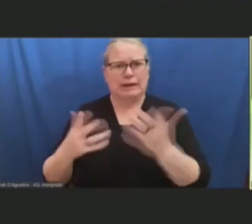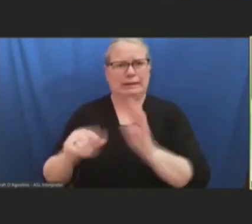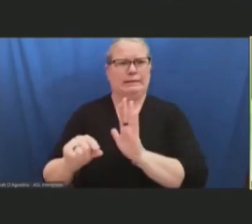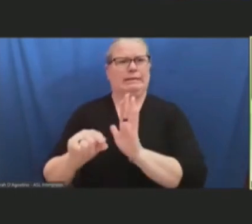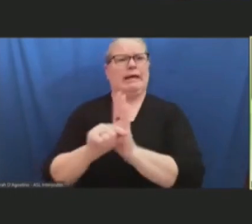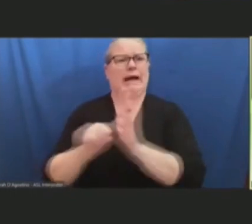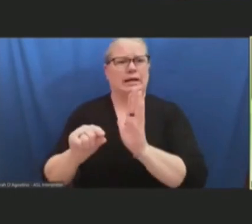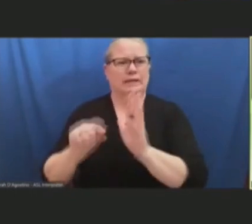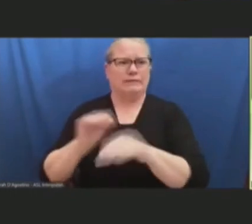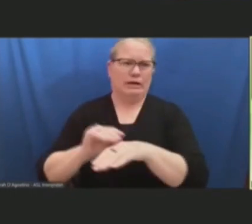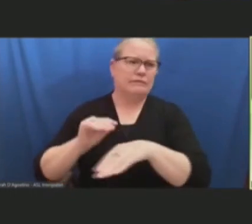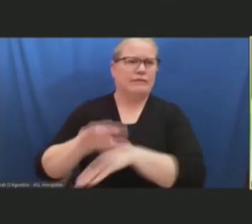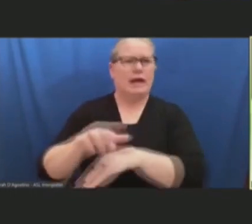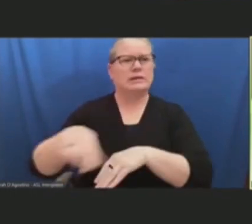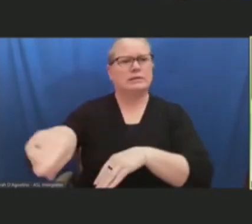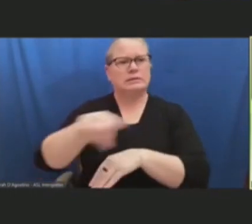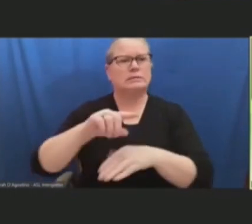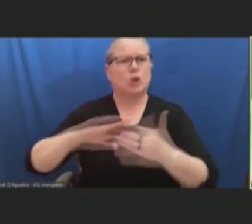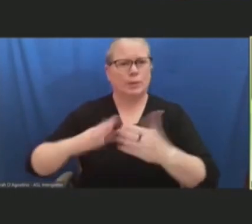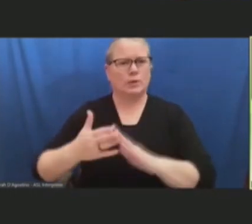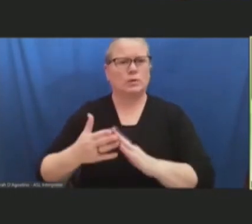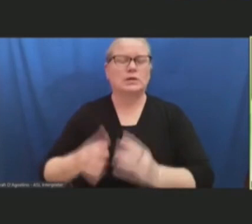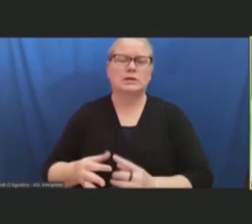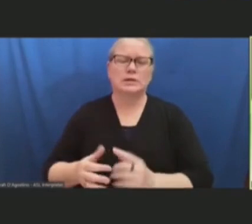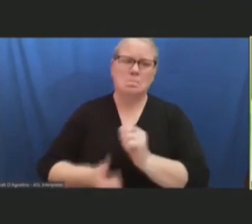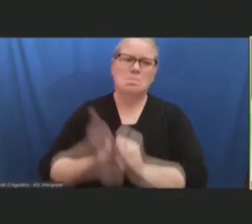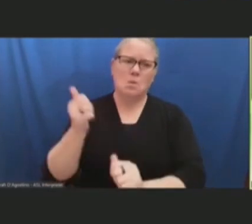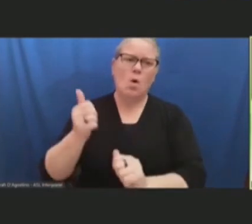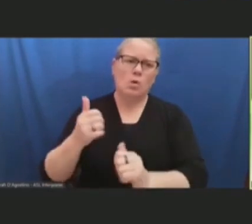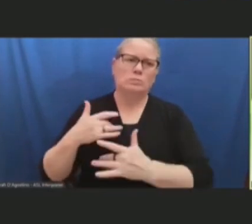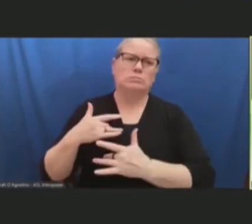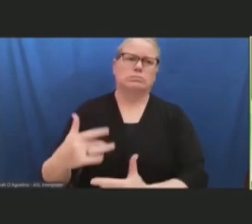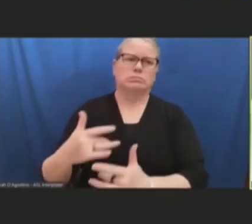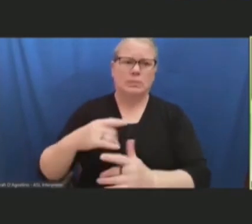communities, particularly Black and Brown residents.